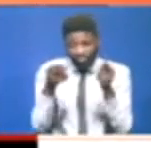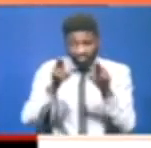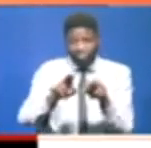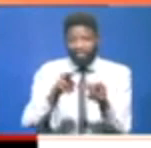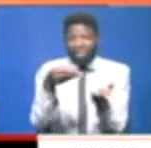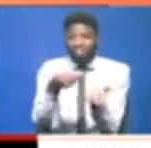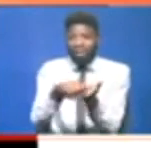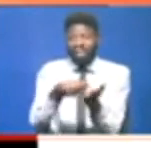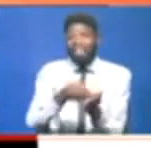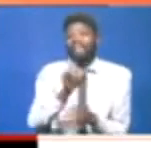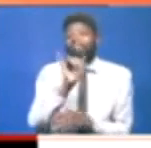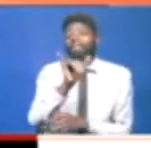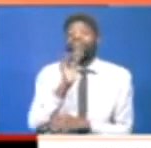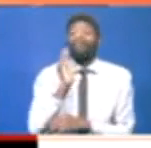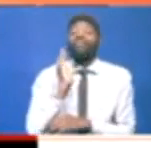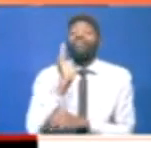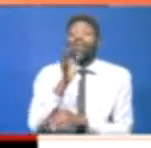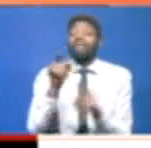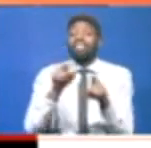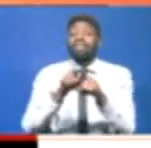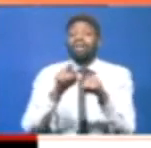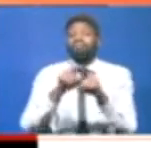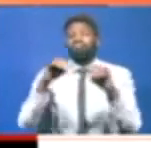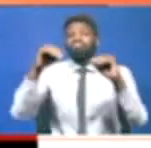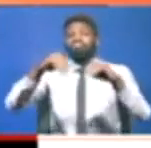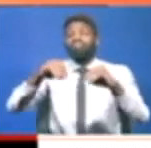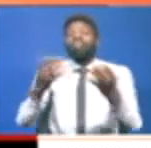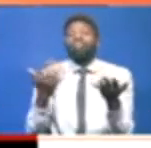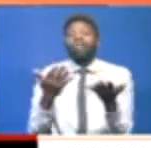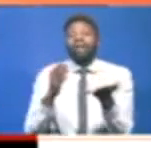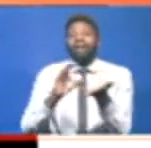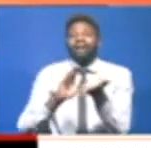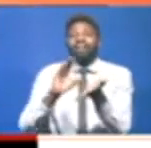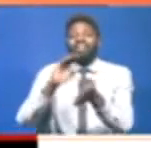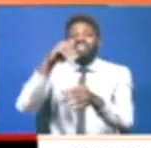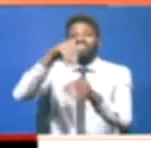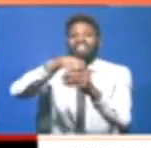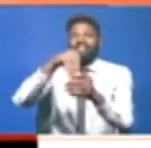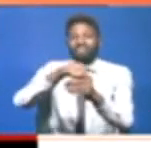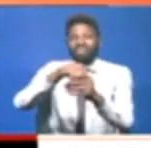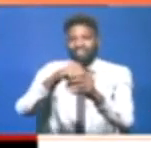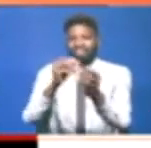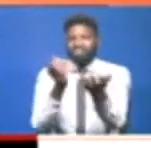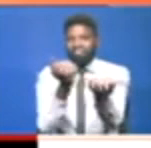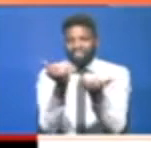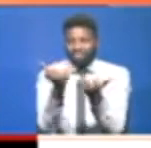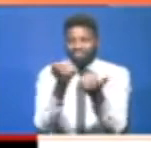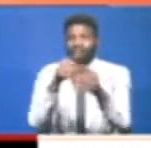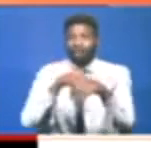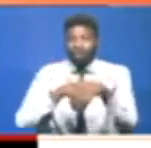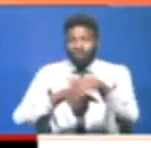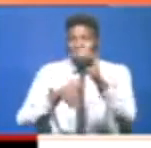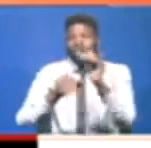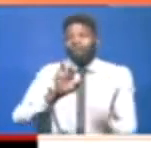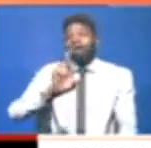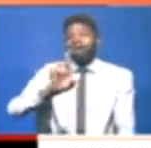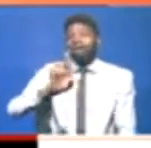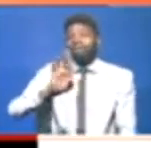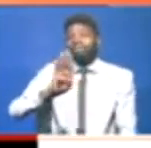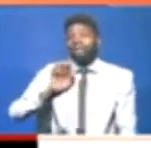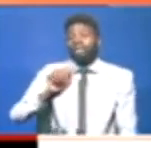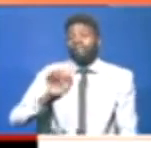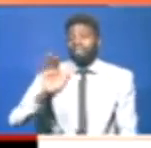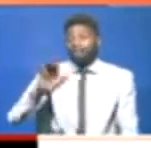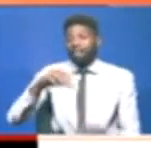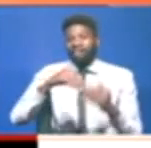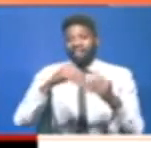put in an investment channel as per guidelines by the RBA. So through that, your money will